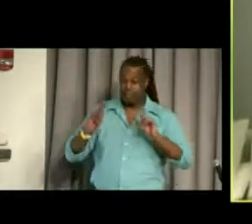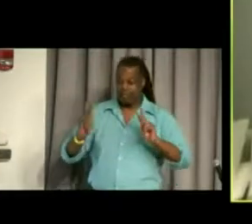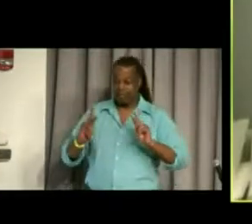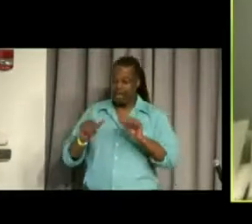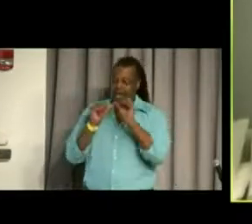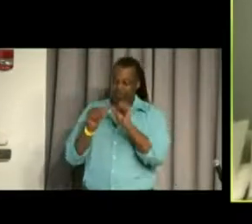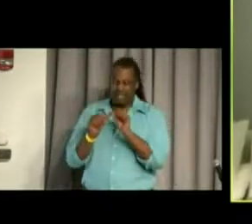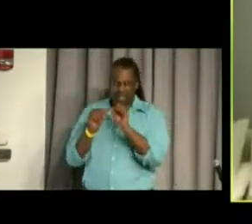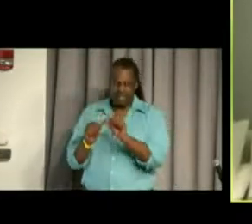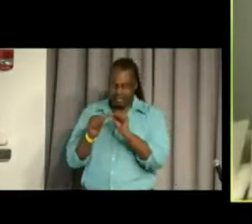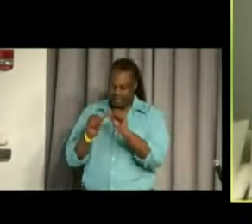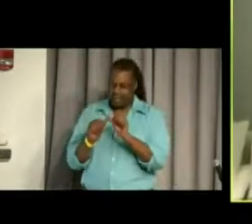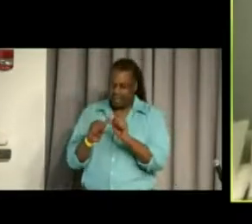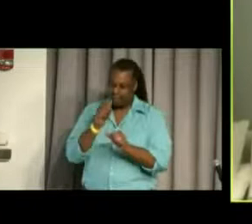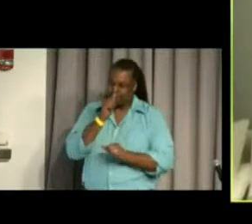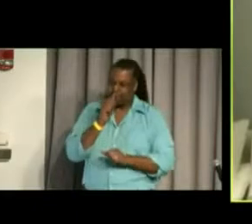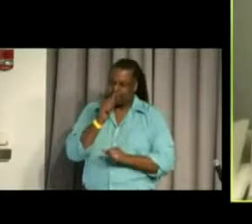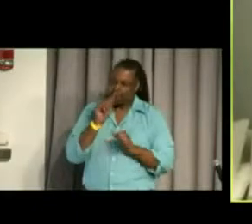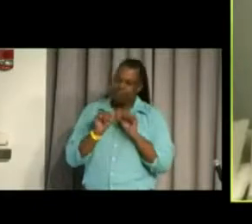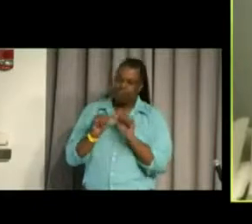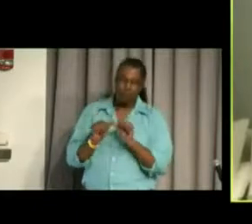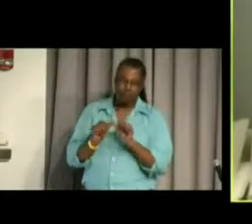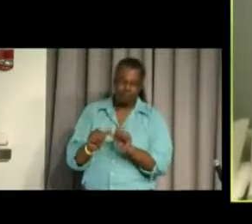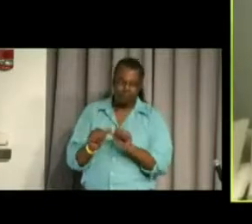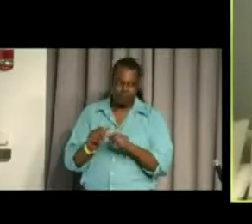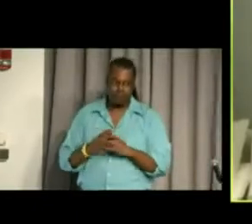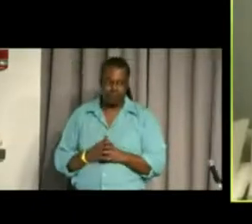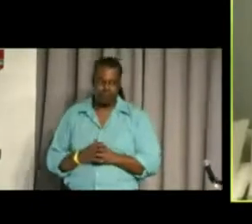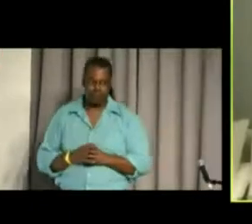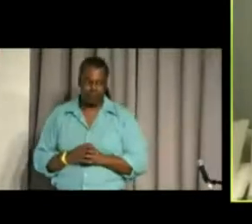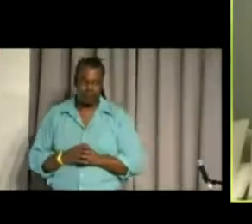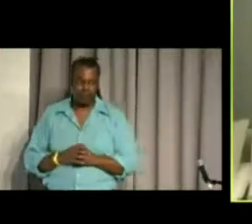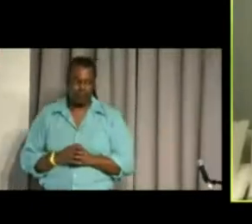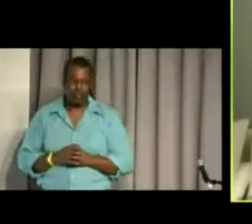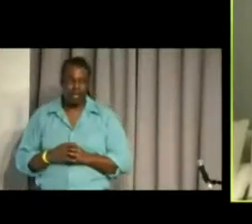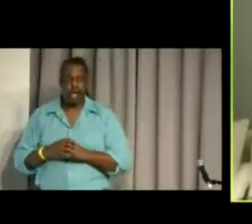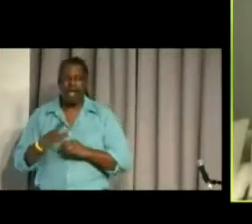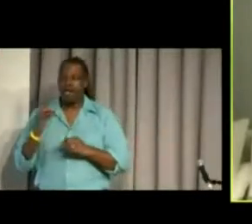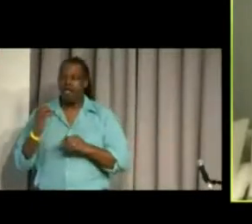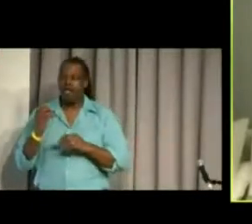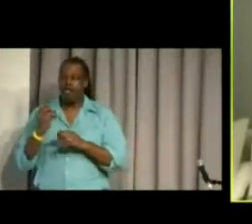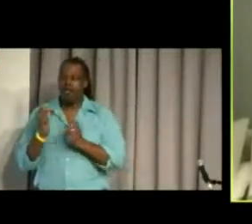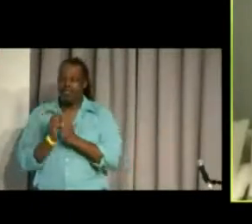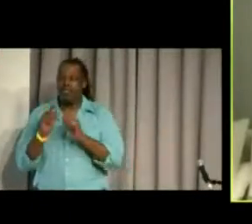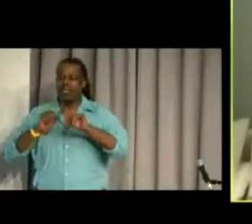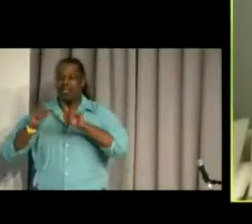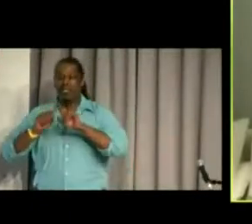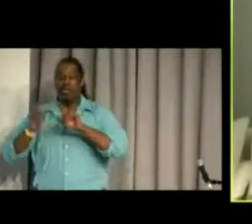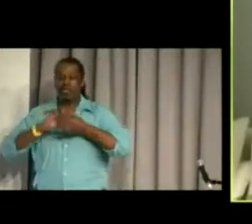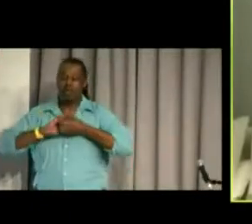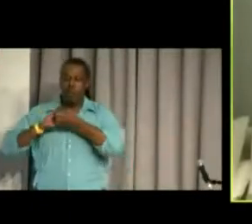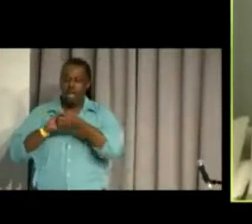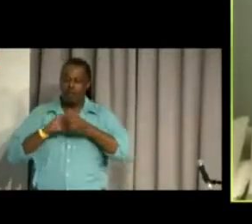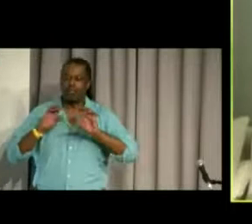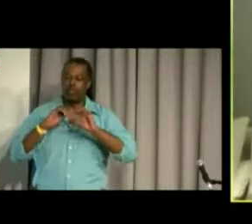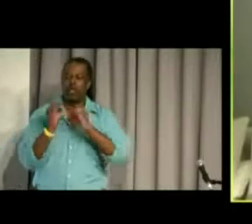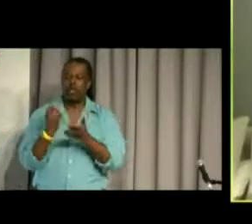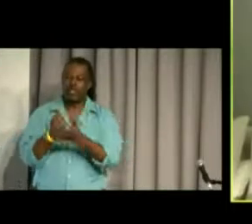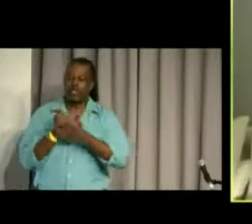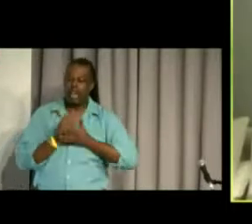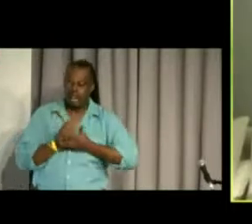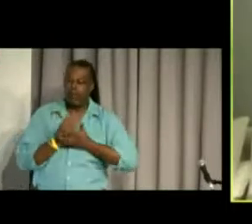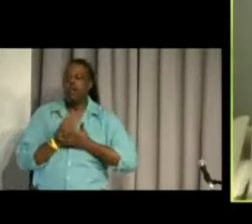consistently saved ourselves, creating some of the first community land trusts, cooperatives, and other collective leadership models that allow for our safety and